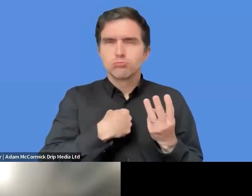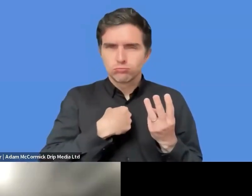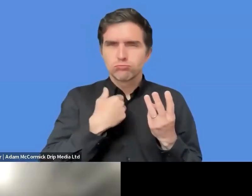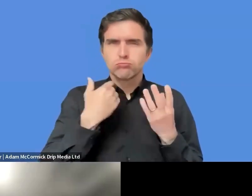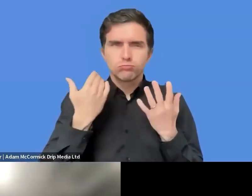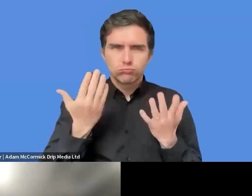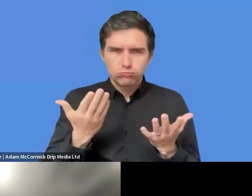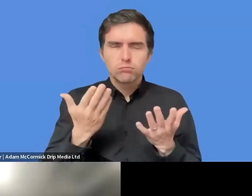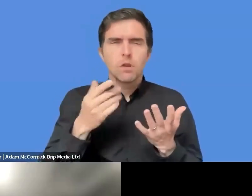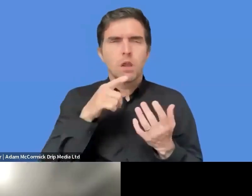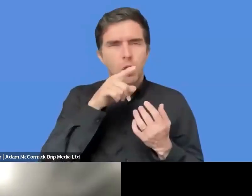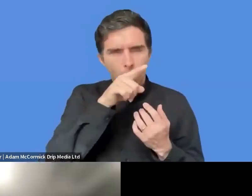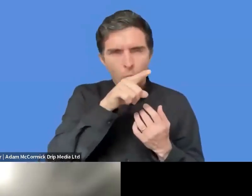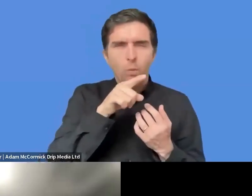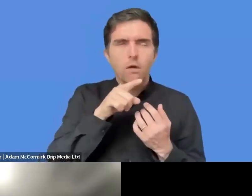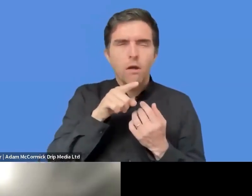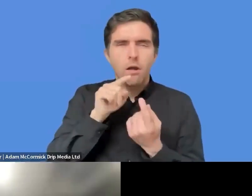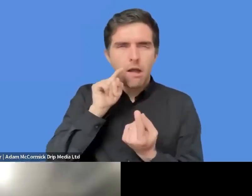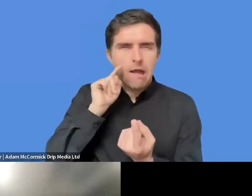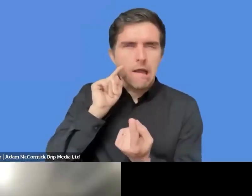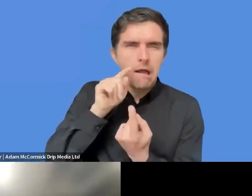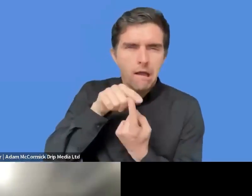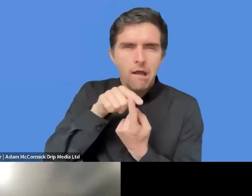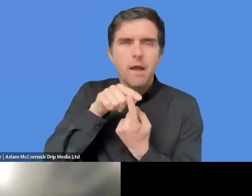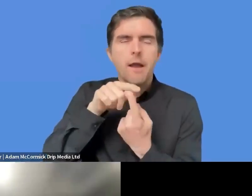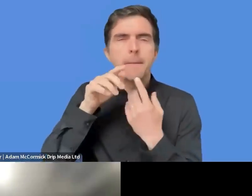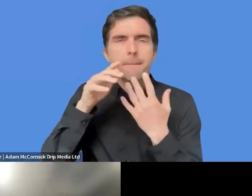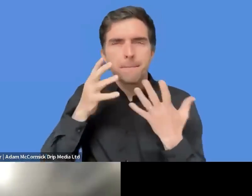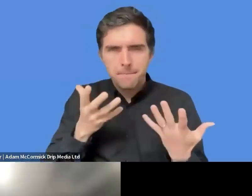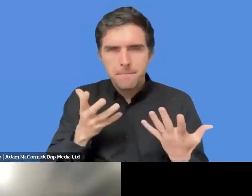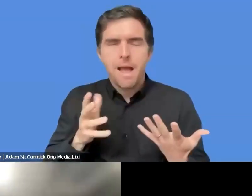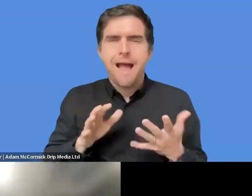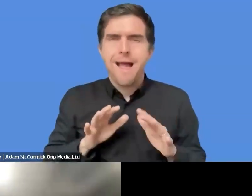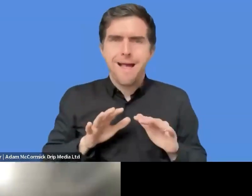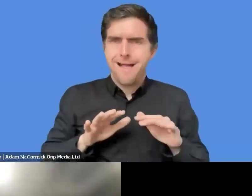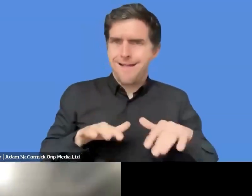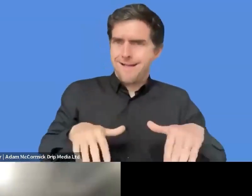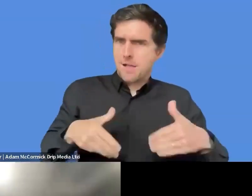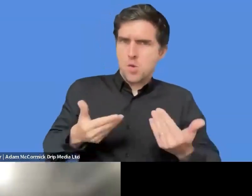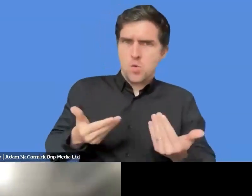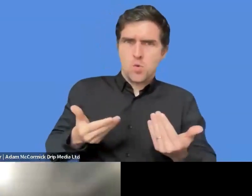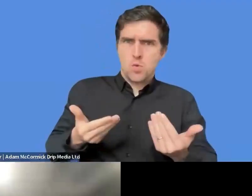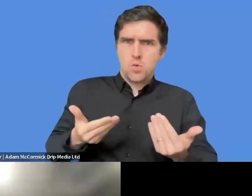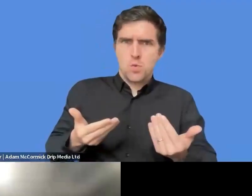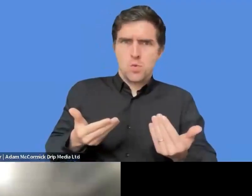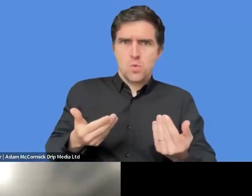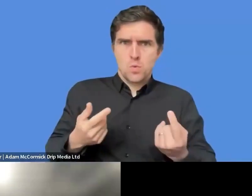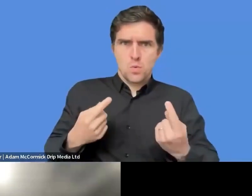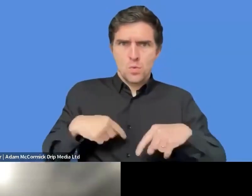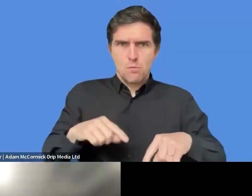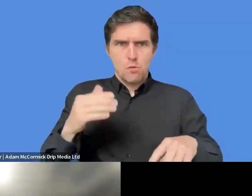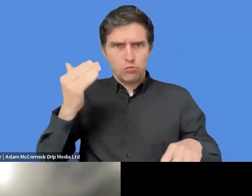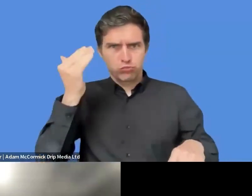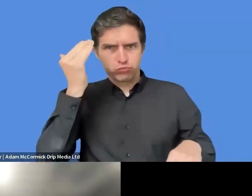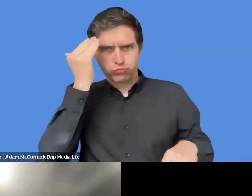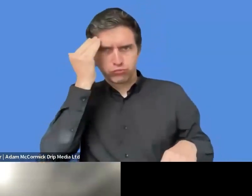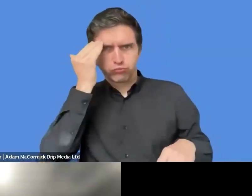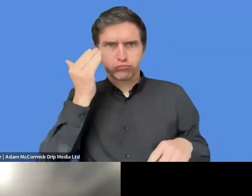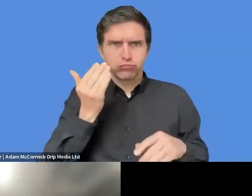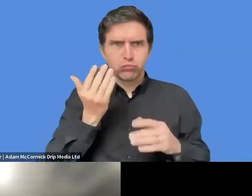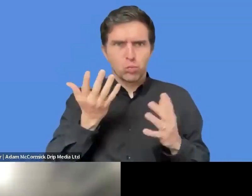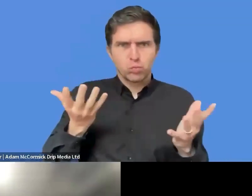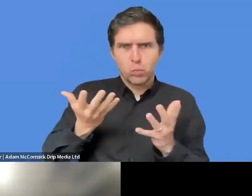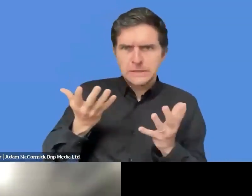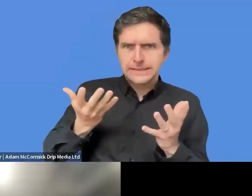you know, what to do to have a transform training conducted, and this question is from